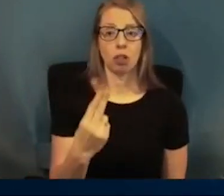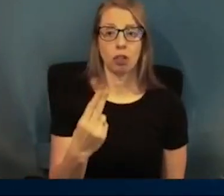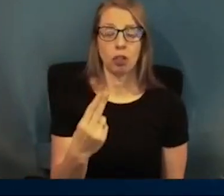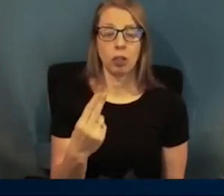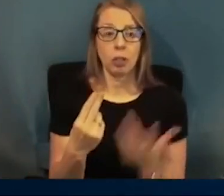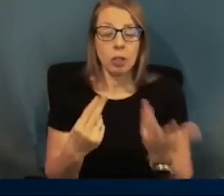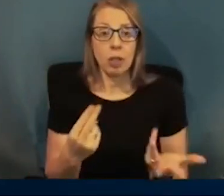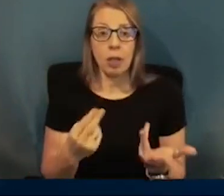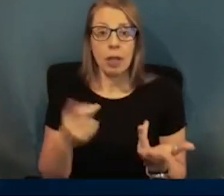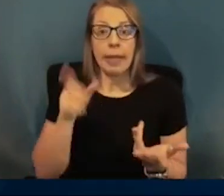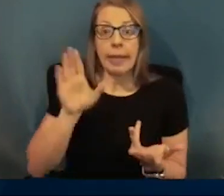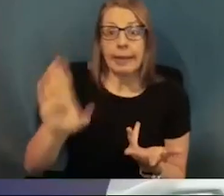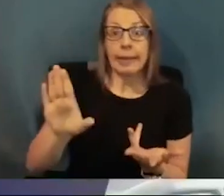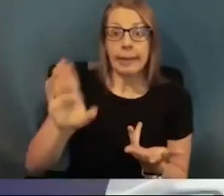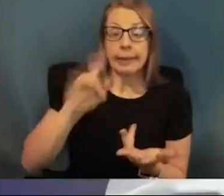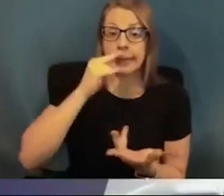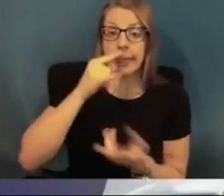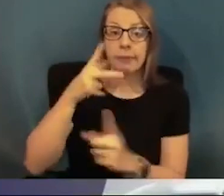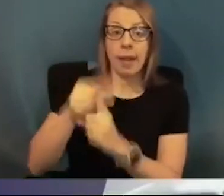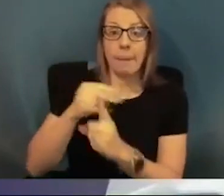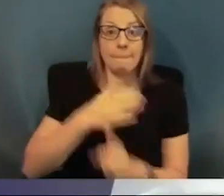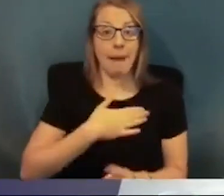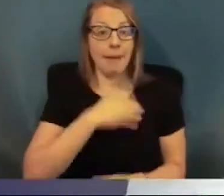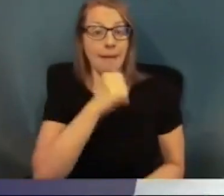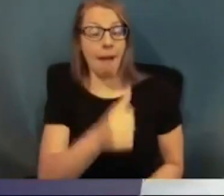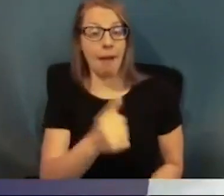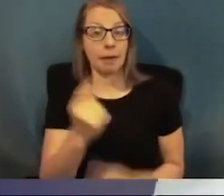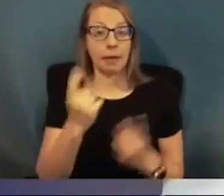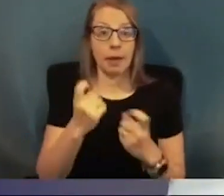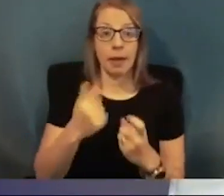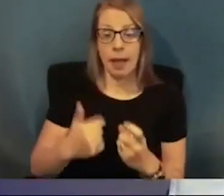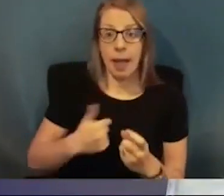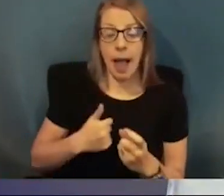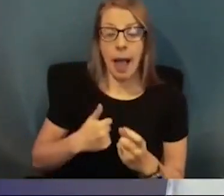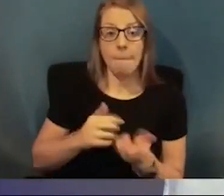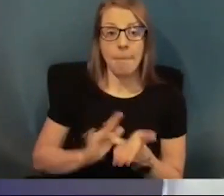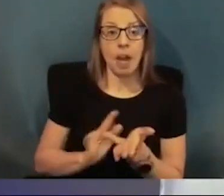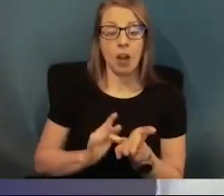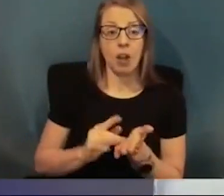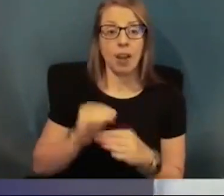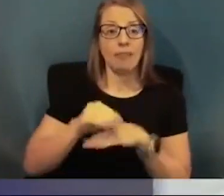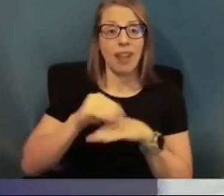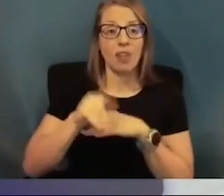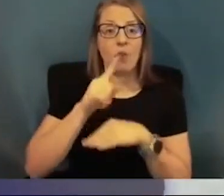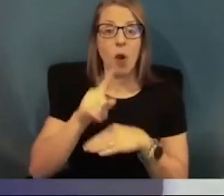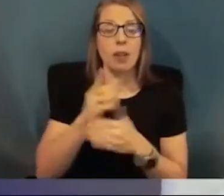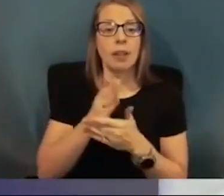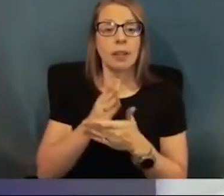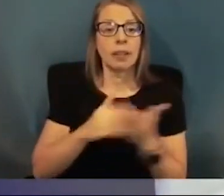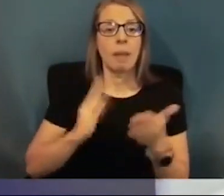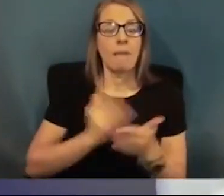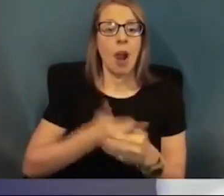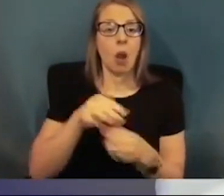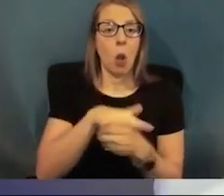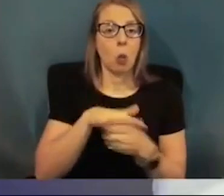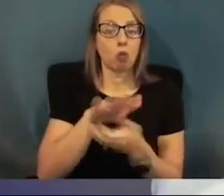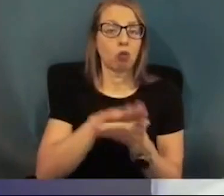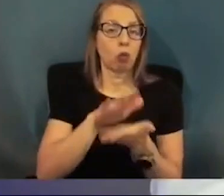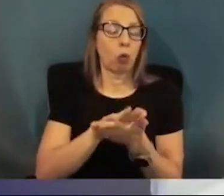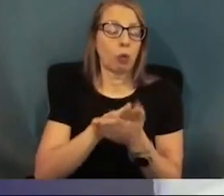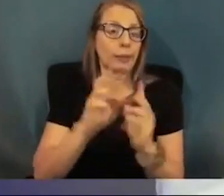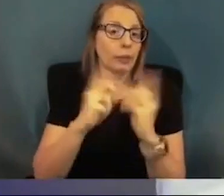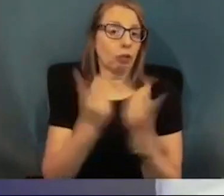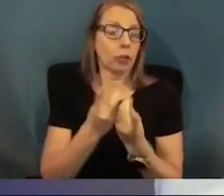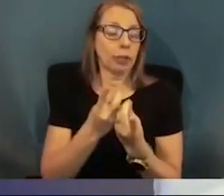out there. Help us out. Right. Well, I'm the medical advisor for some of our local school districts, and we're struggling with this right